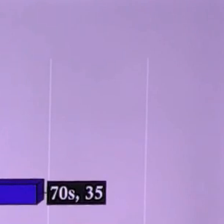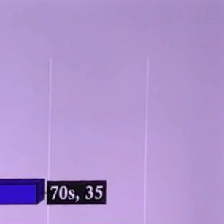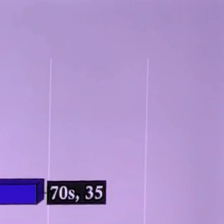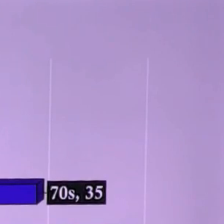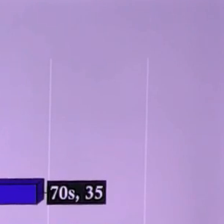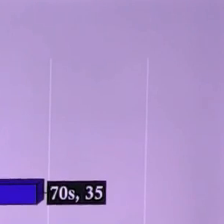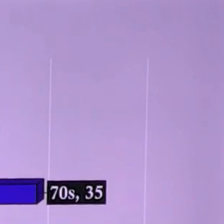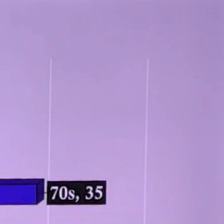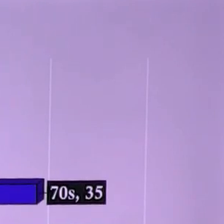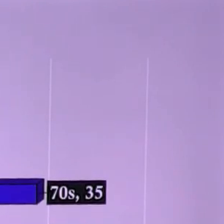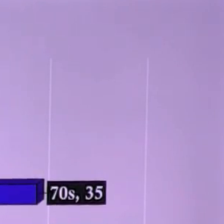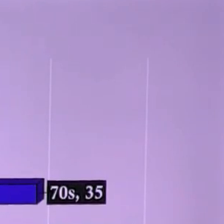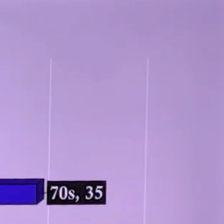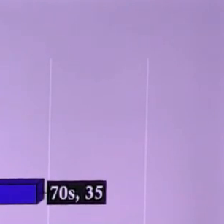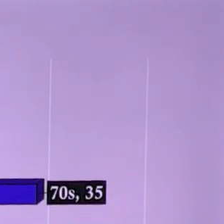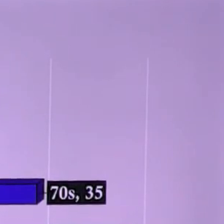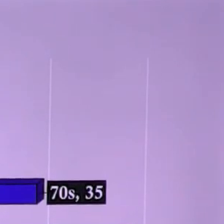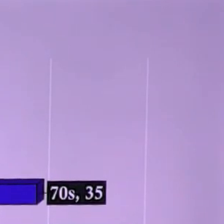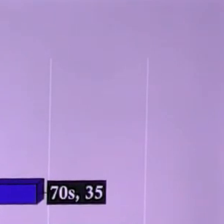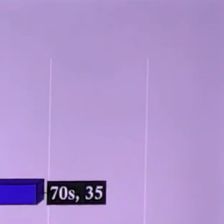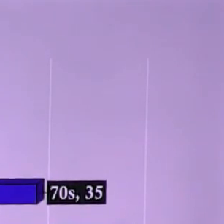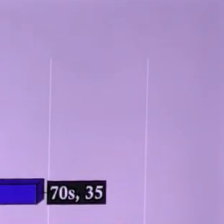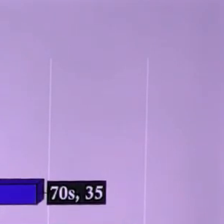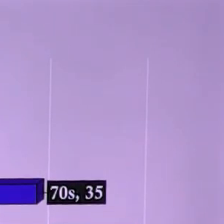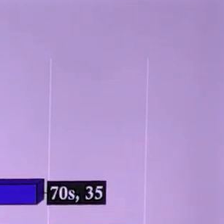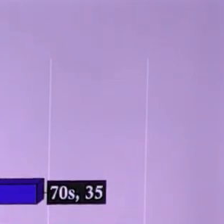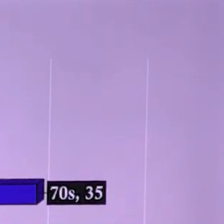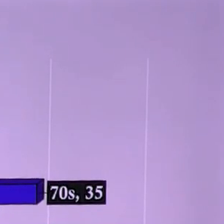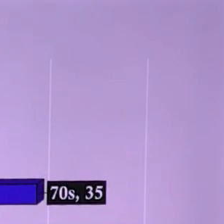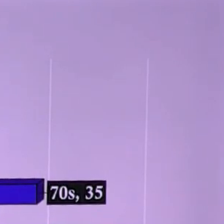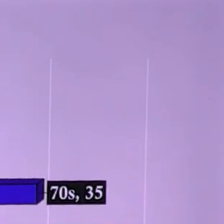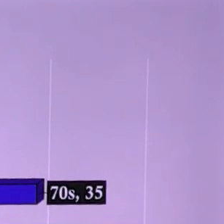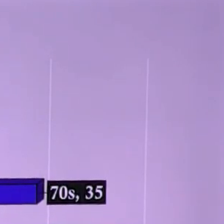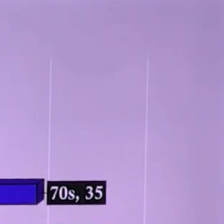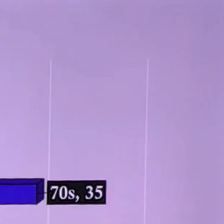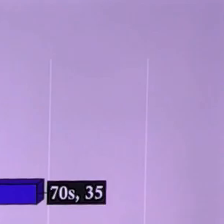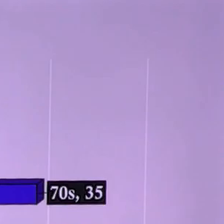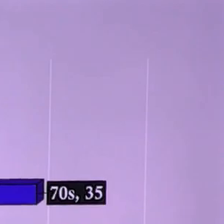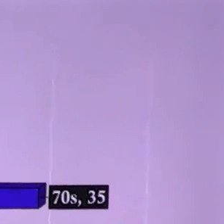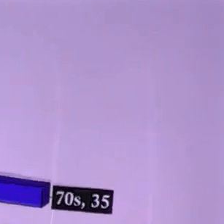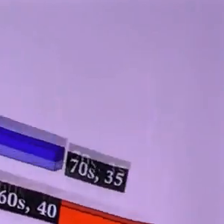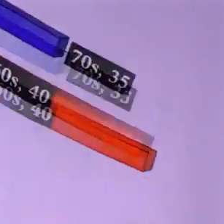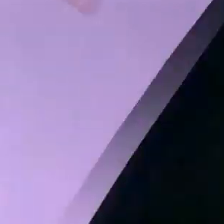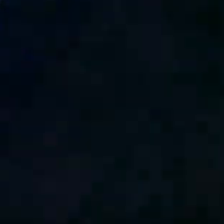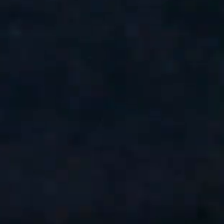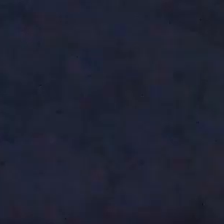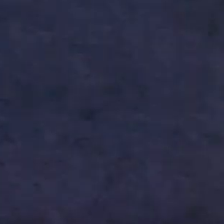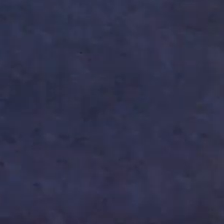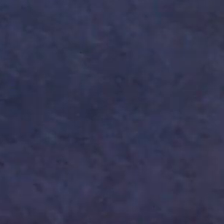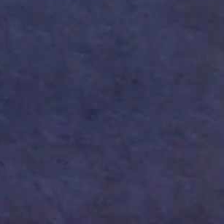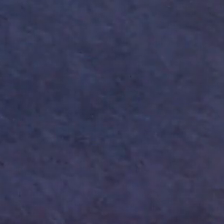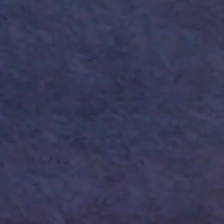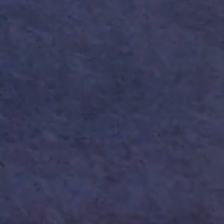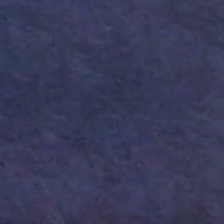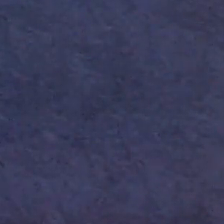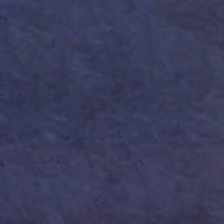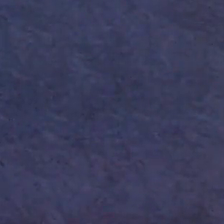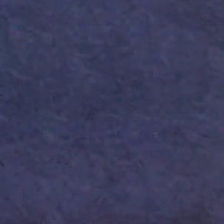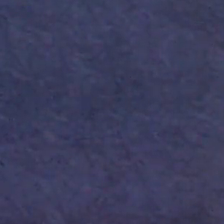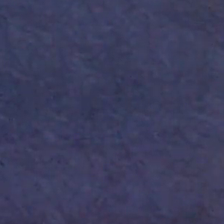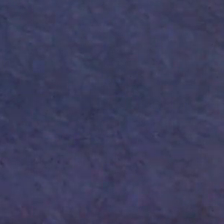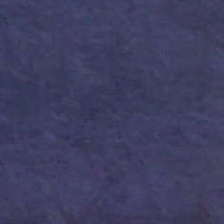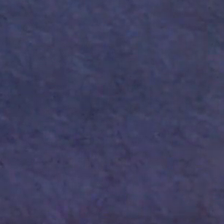have 8 in the age of 40, and we have 3 in the age of 30. The average age is still 71.